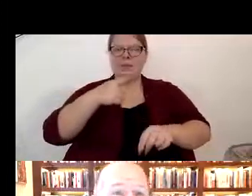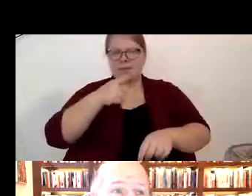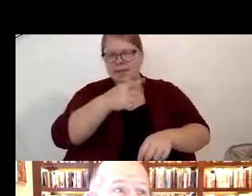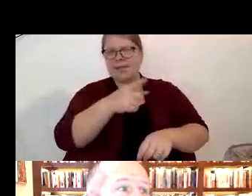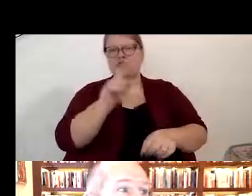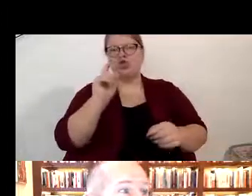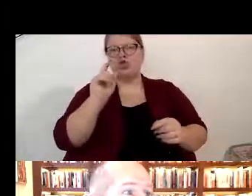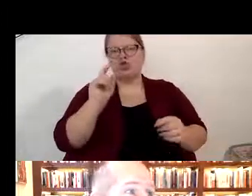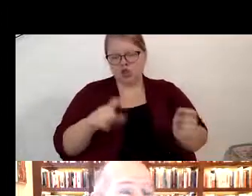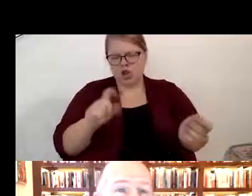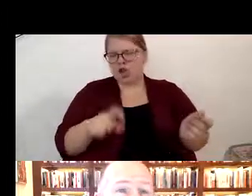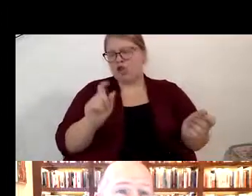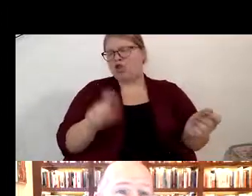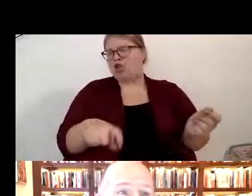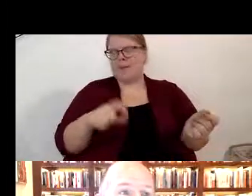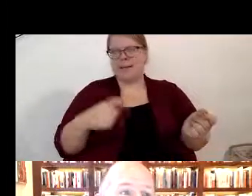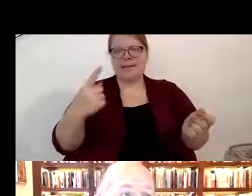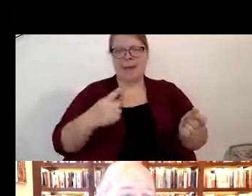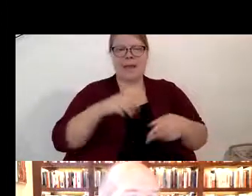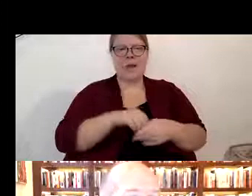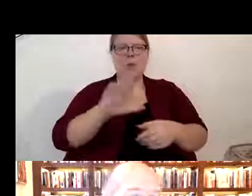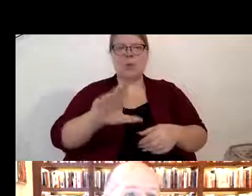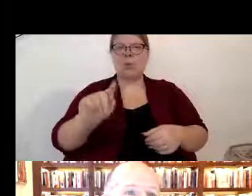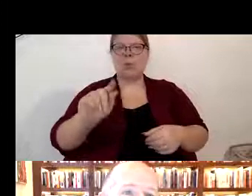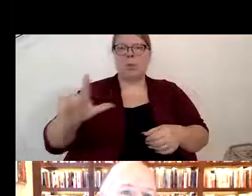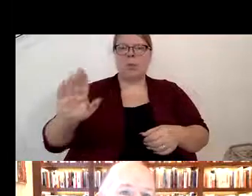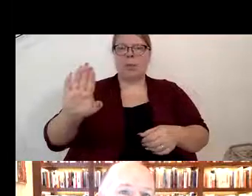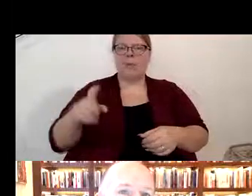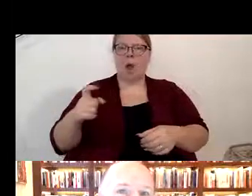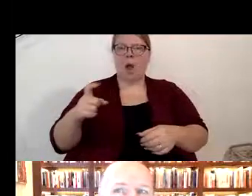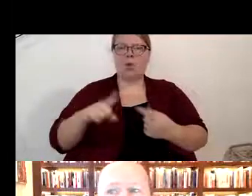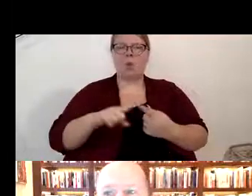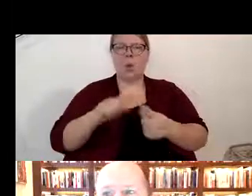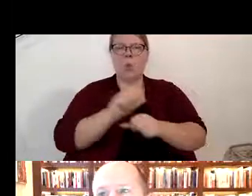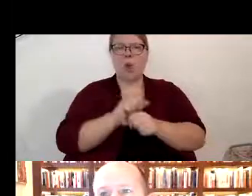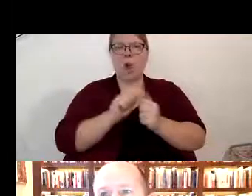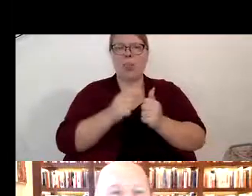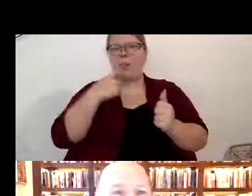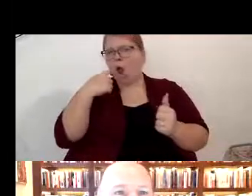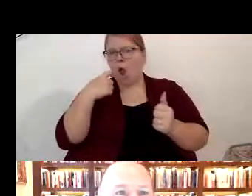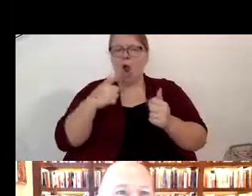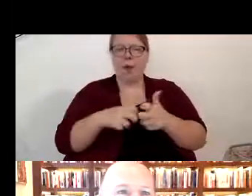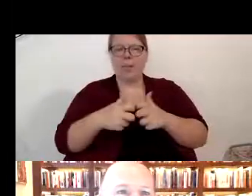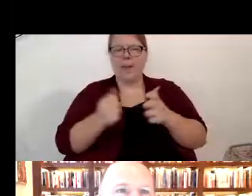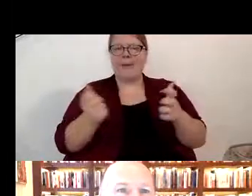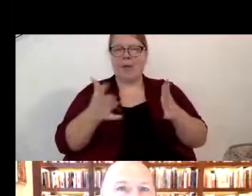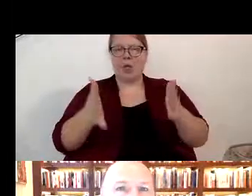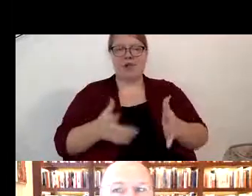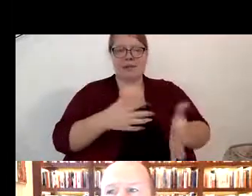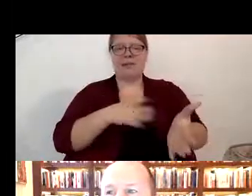be something in your toolbox when working with problem gamblers. At this point, I would argue it is an